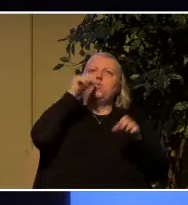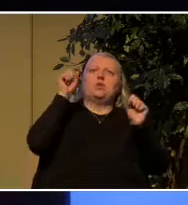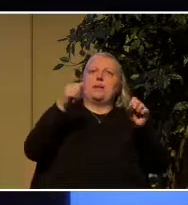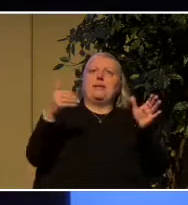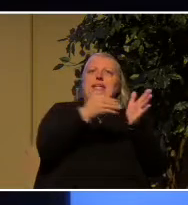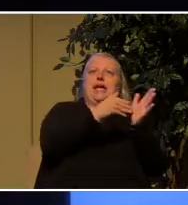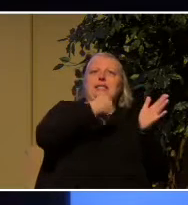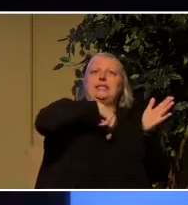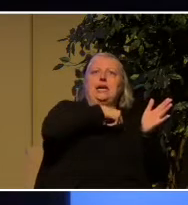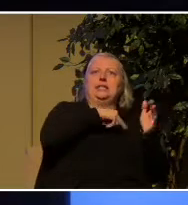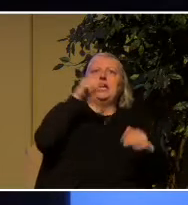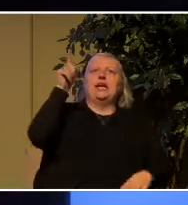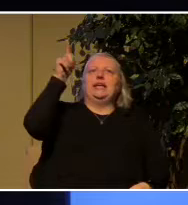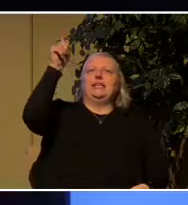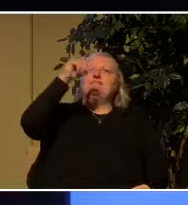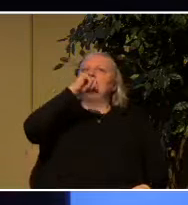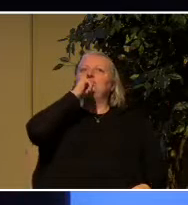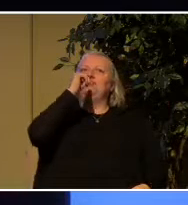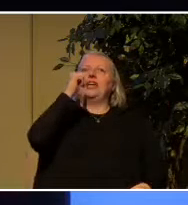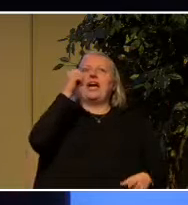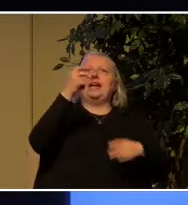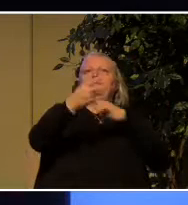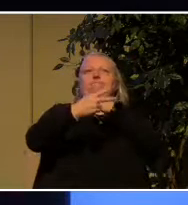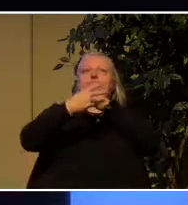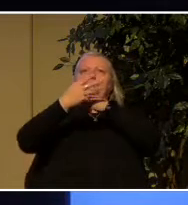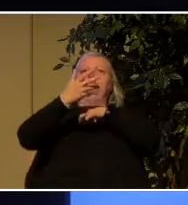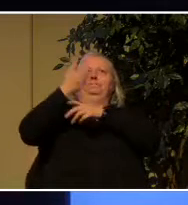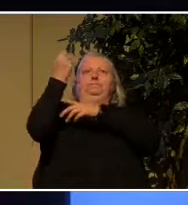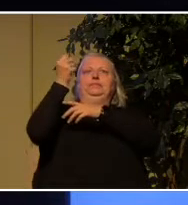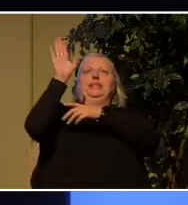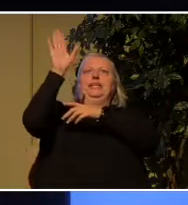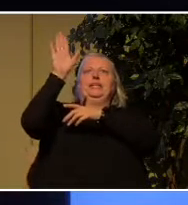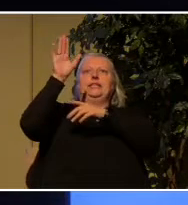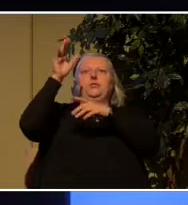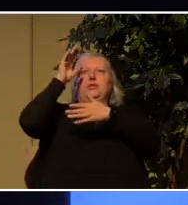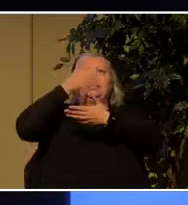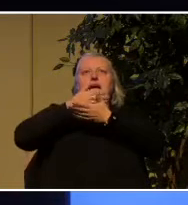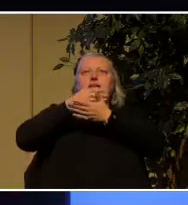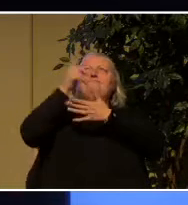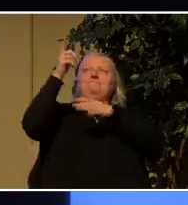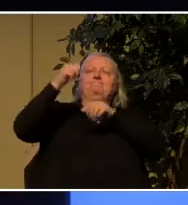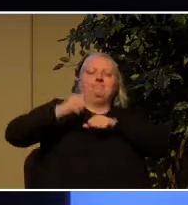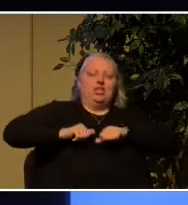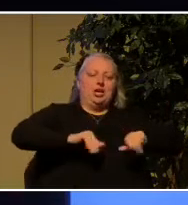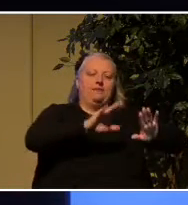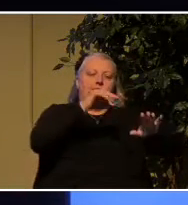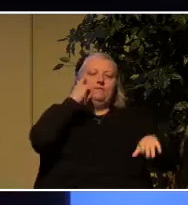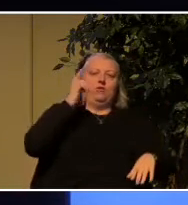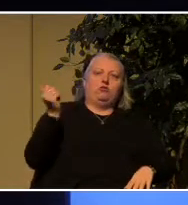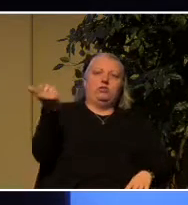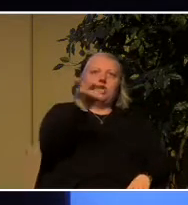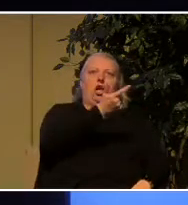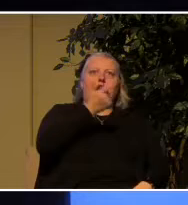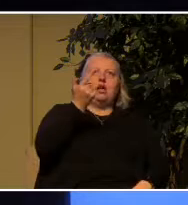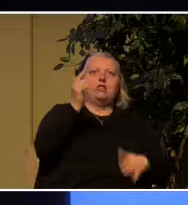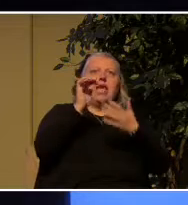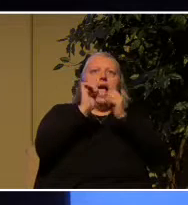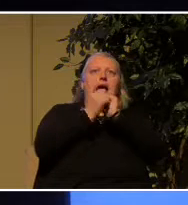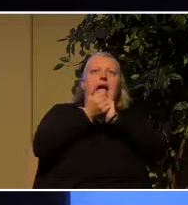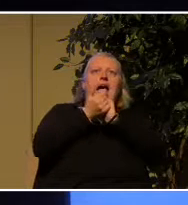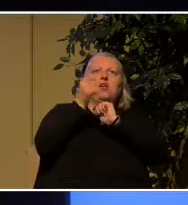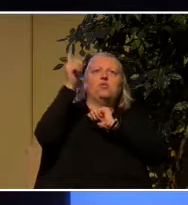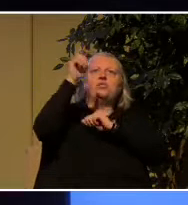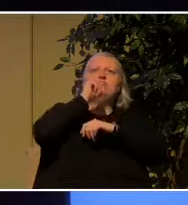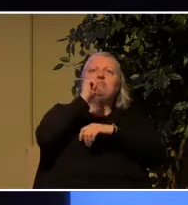he who did not spare his own son but gave him up for us all how will he not